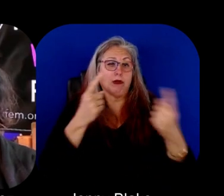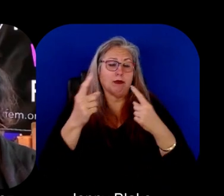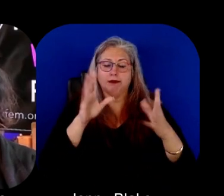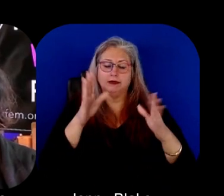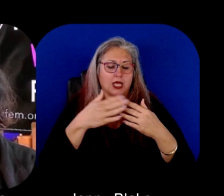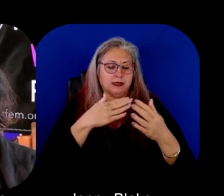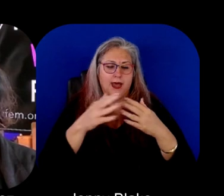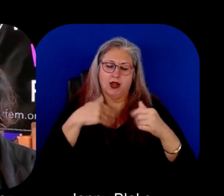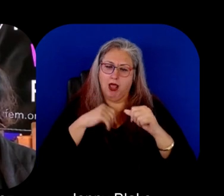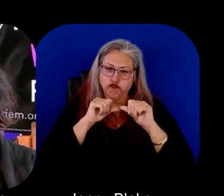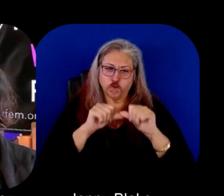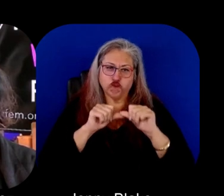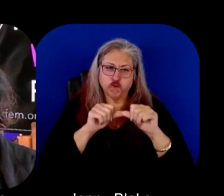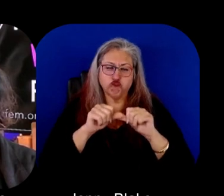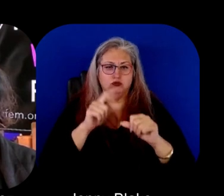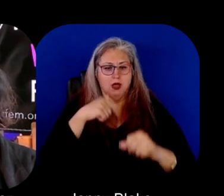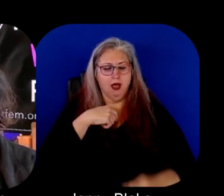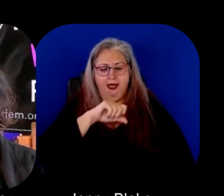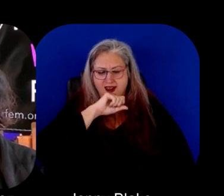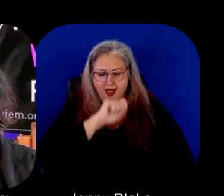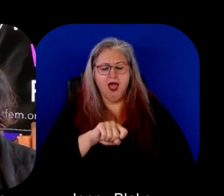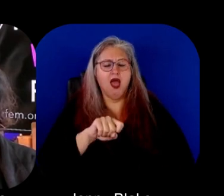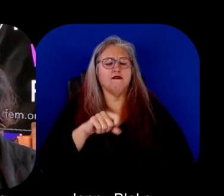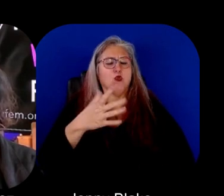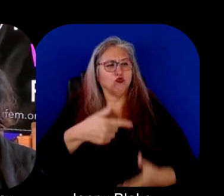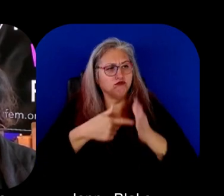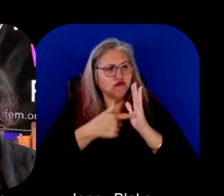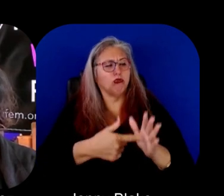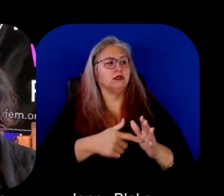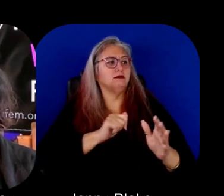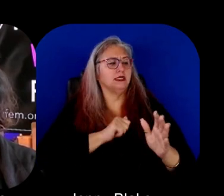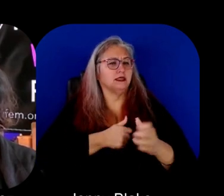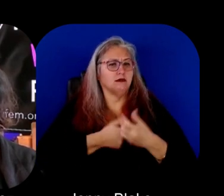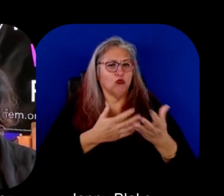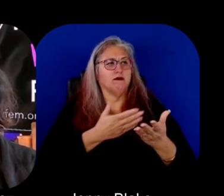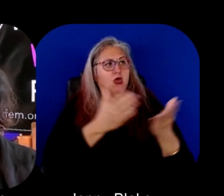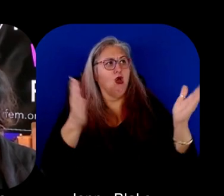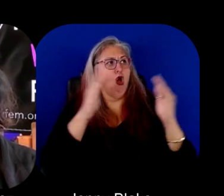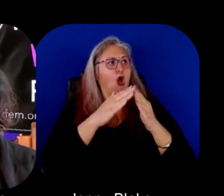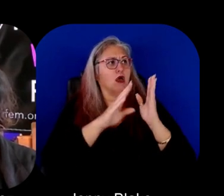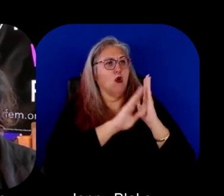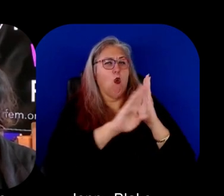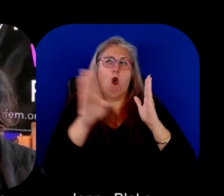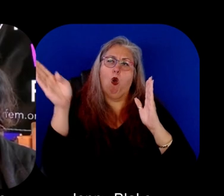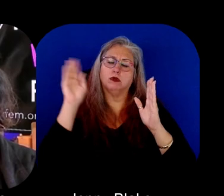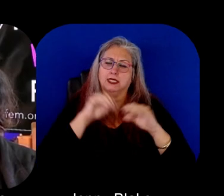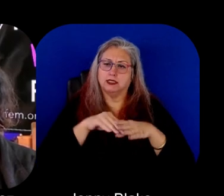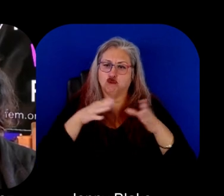I pursued what I love to do, to express myself on the walls of the streets of my